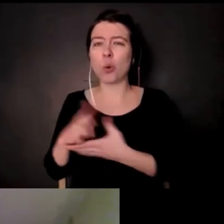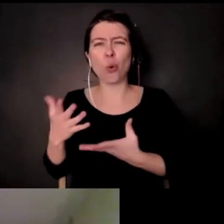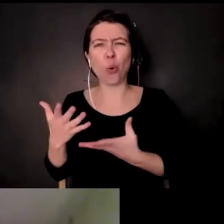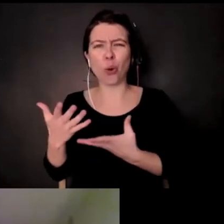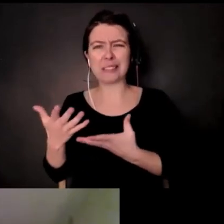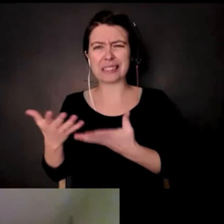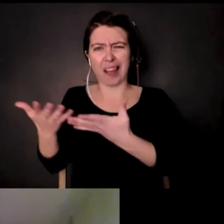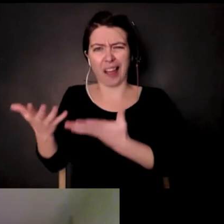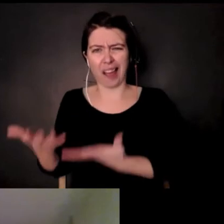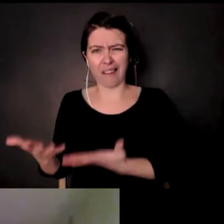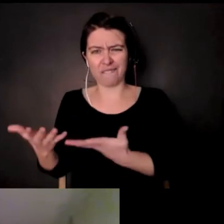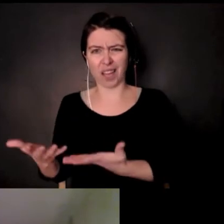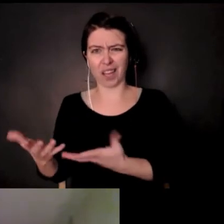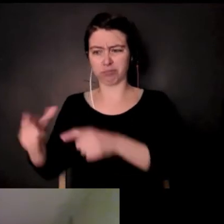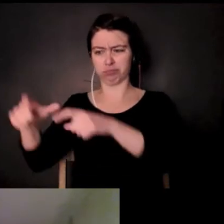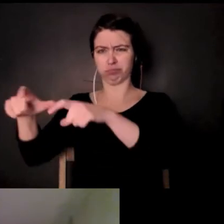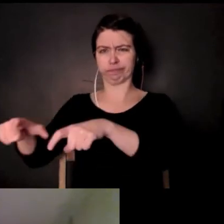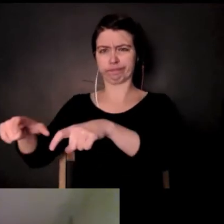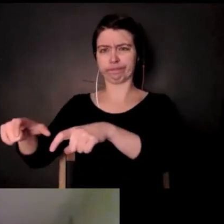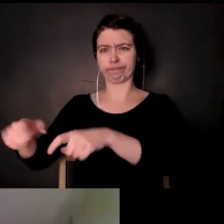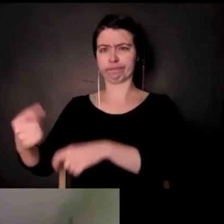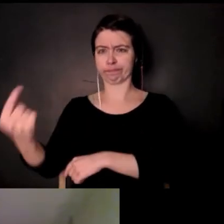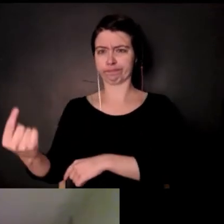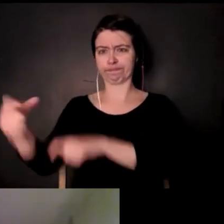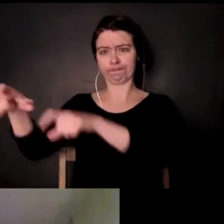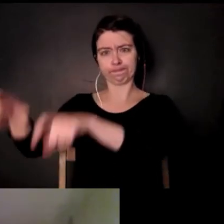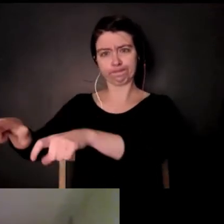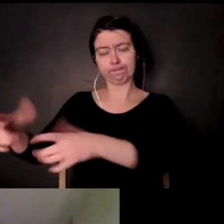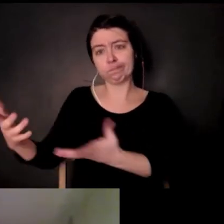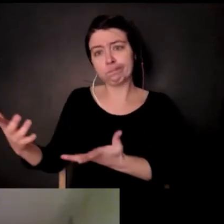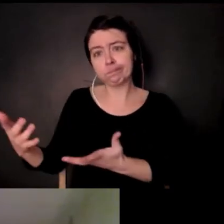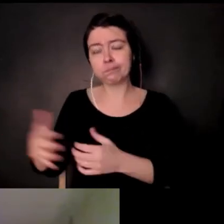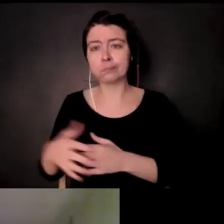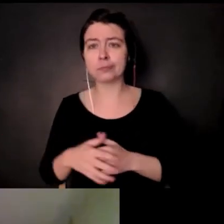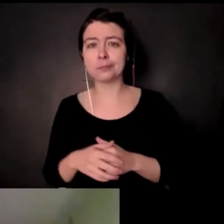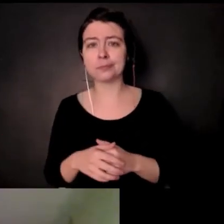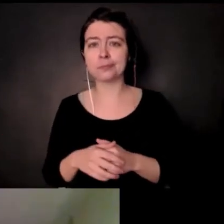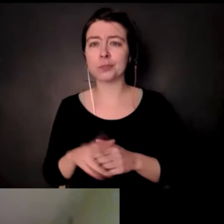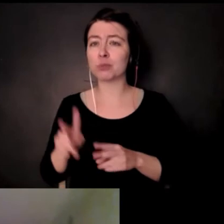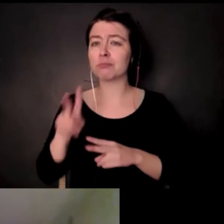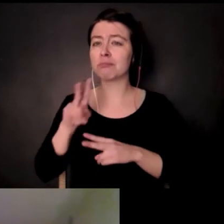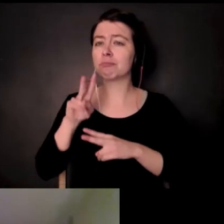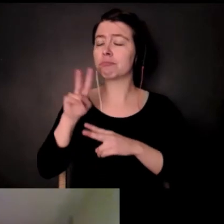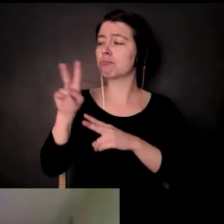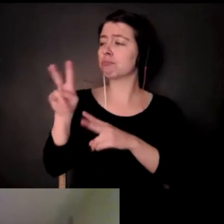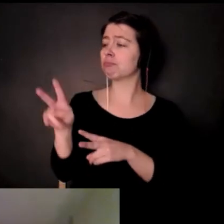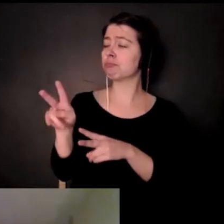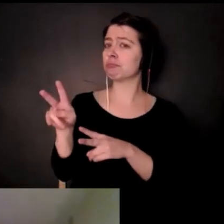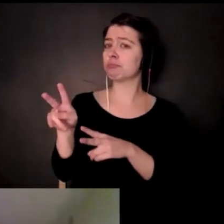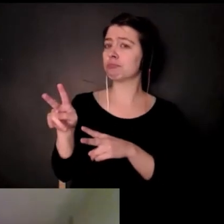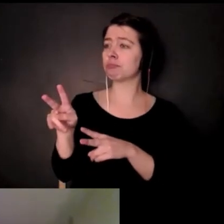has to stand on its own elsewhere? So just observe these things and take a